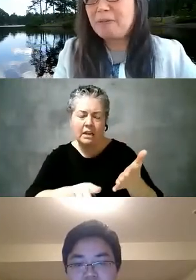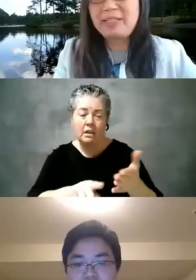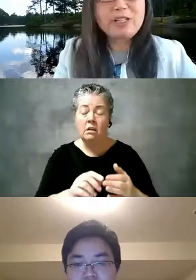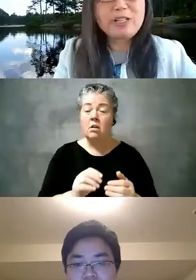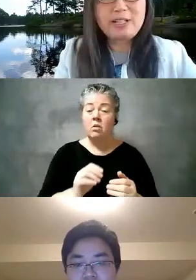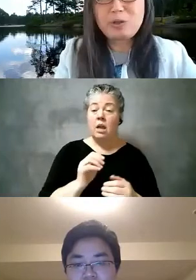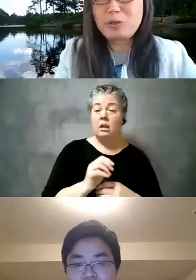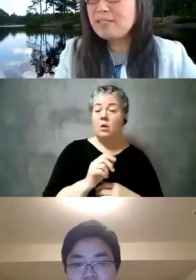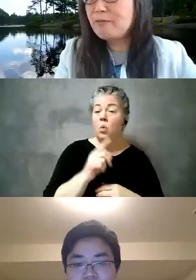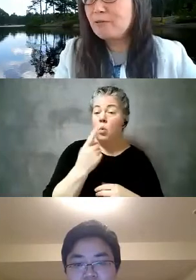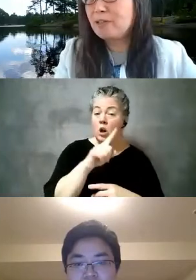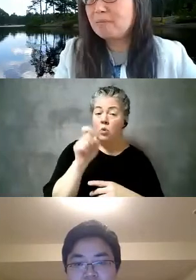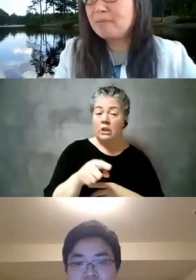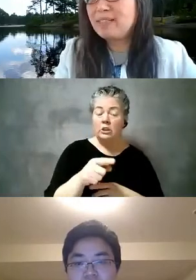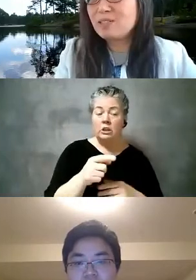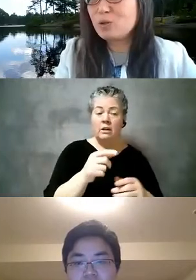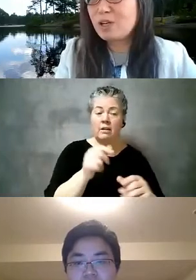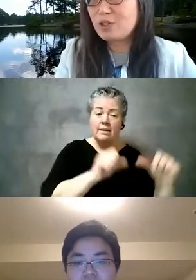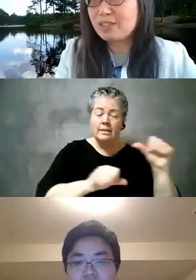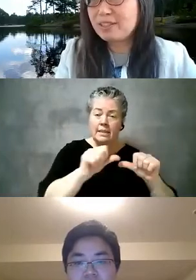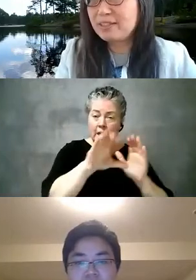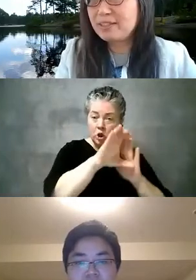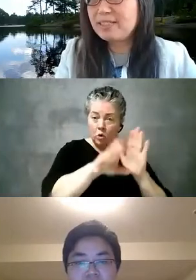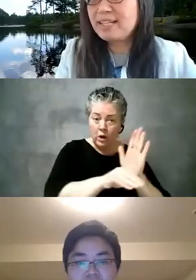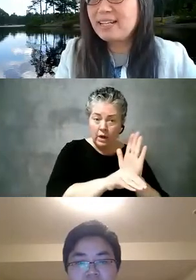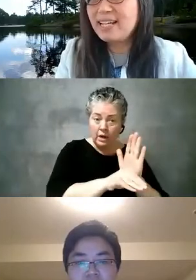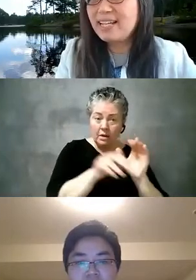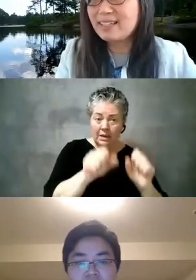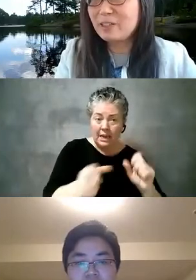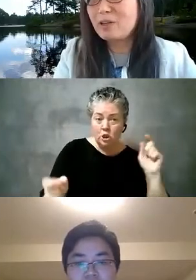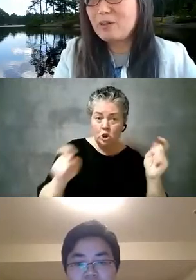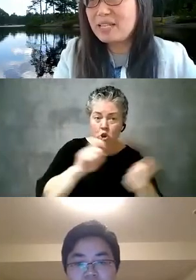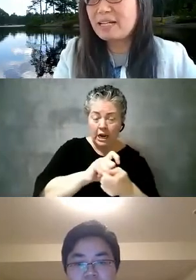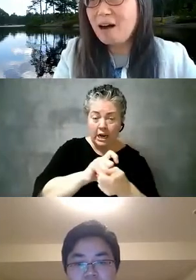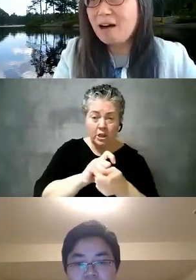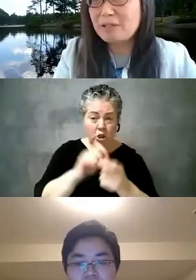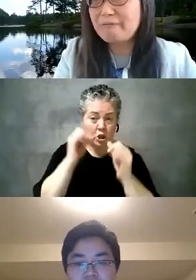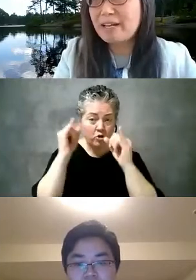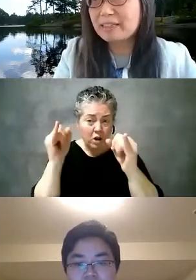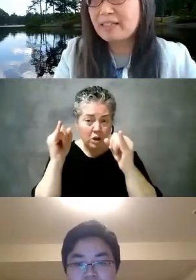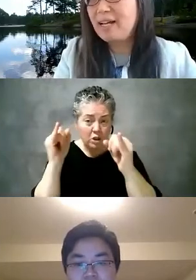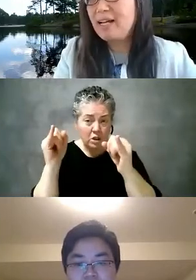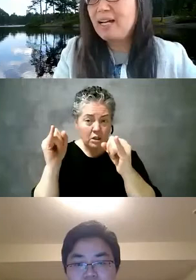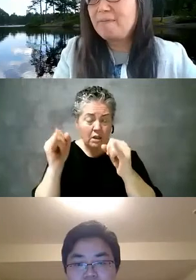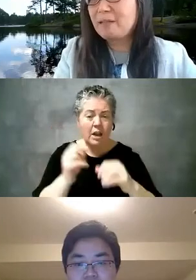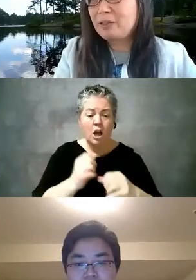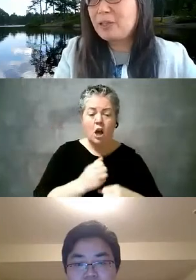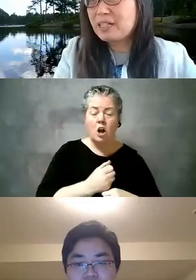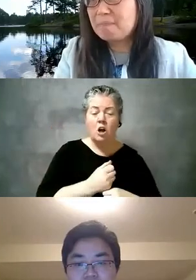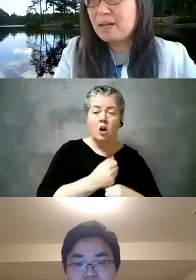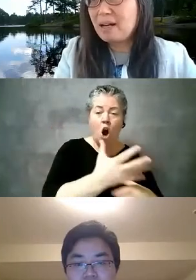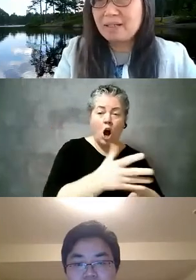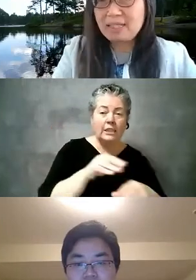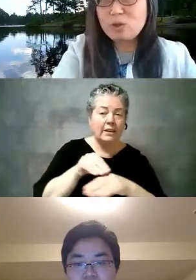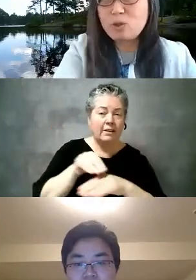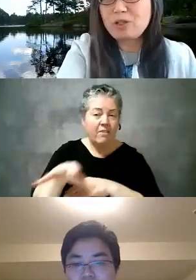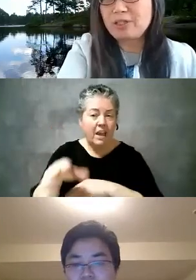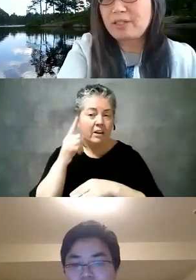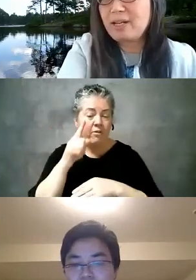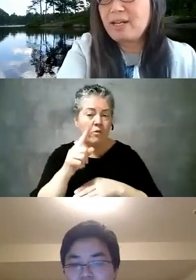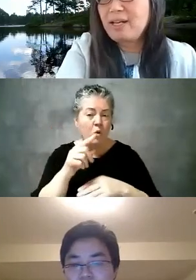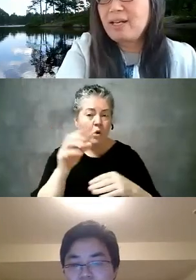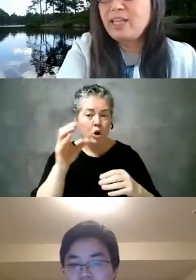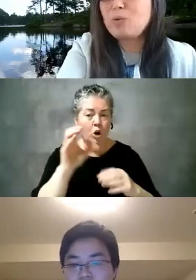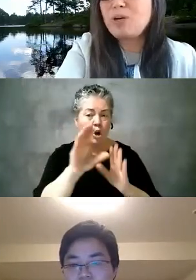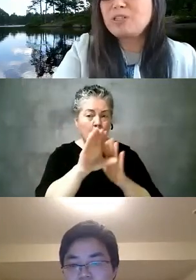curriculum potentially transform instruction? Is there a link, is there a causal effect of the curriculum on